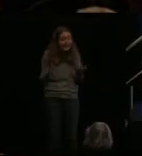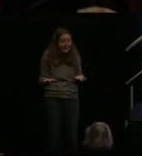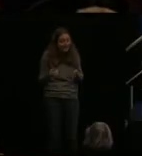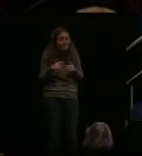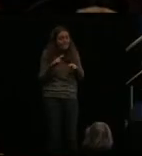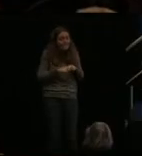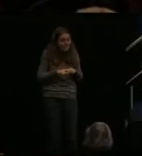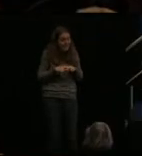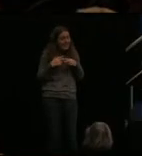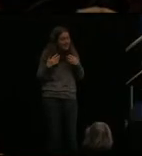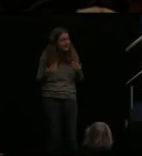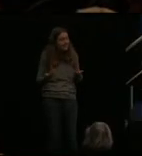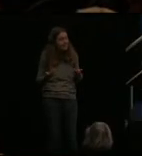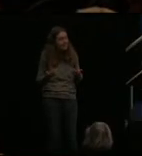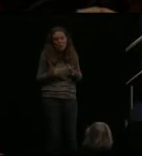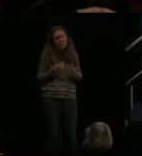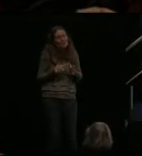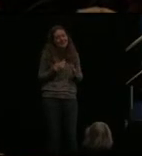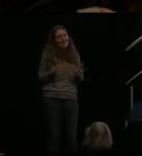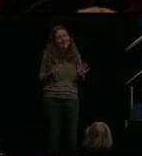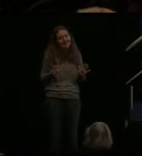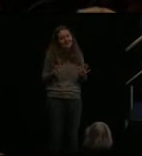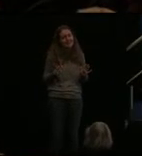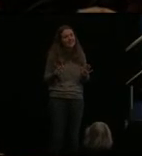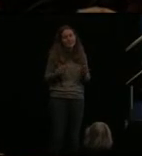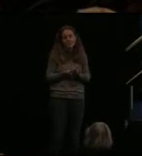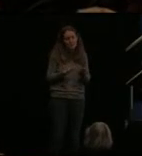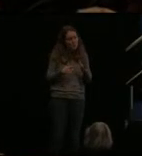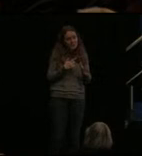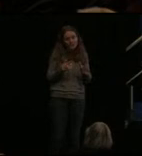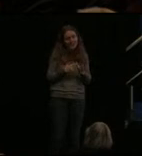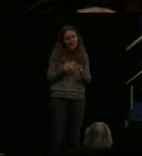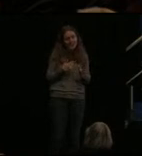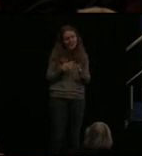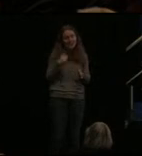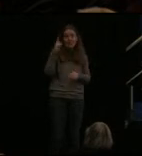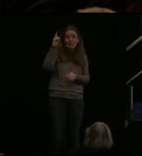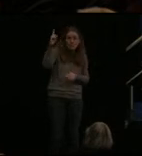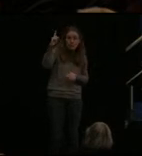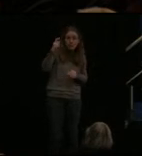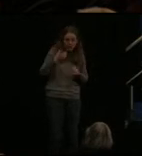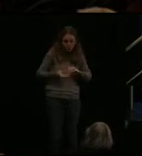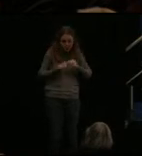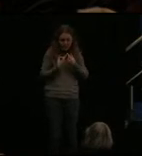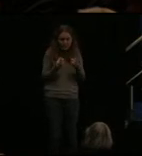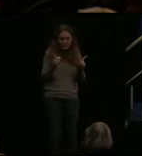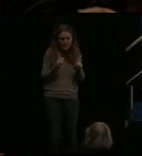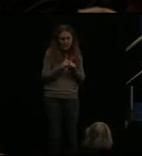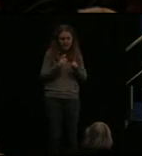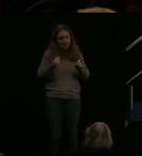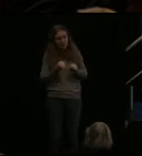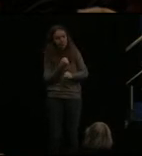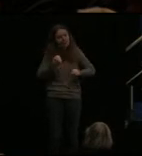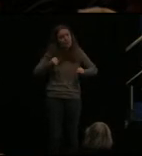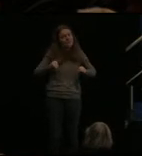if it's not automatic. It's not automatic. God made us to be